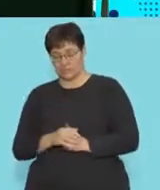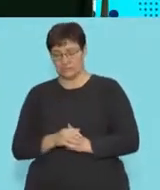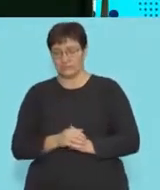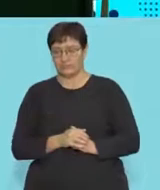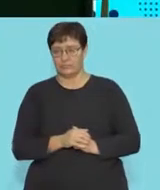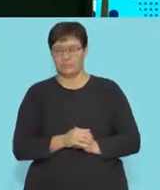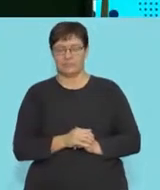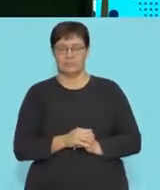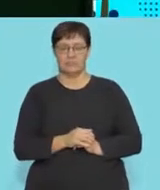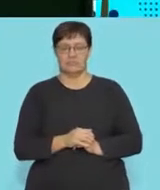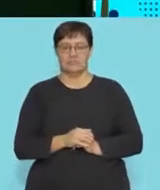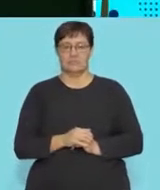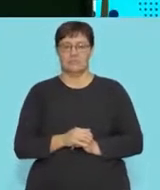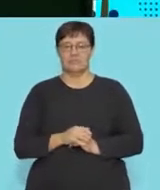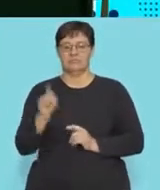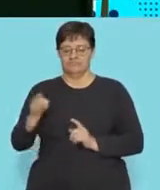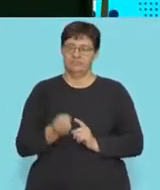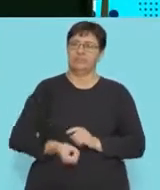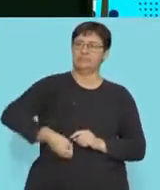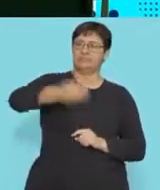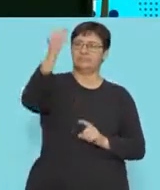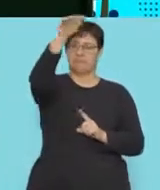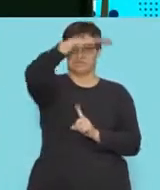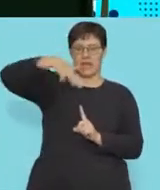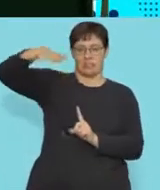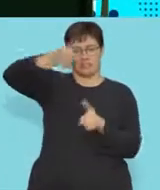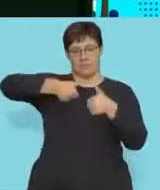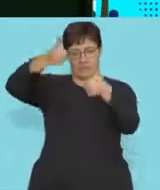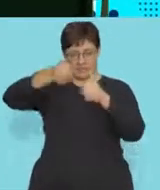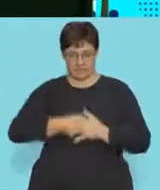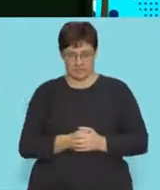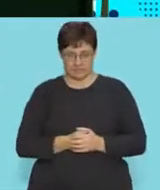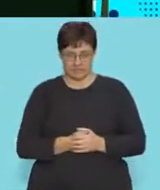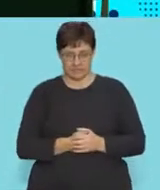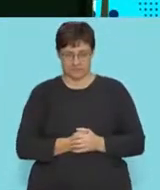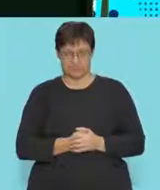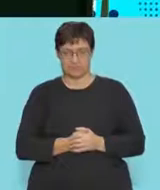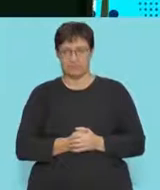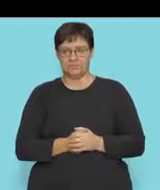as well as your oxygen. And that is then released into the atmosphere as a waste product.